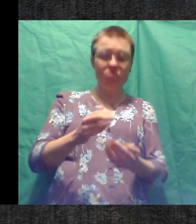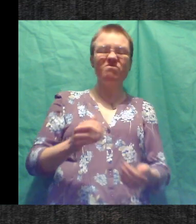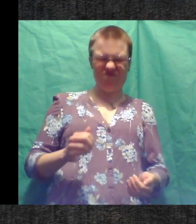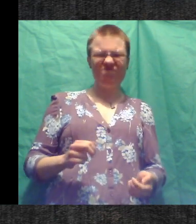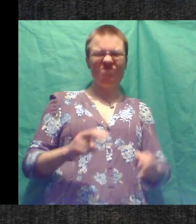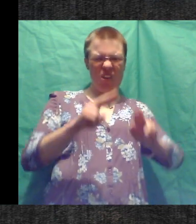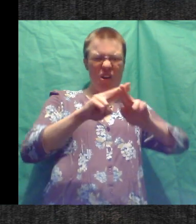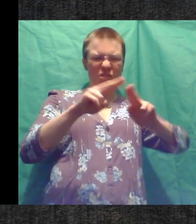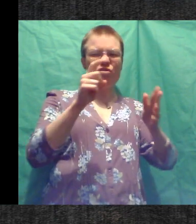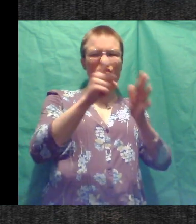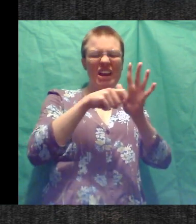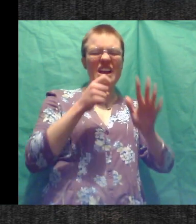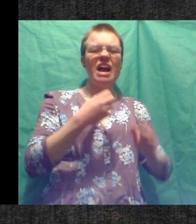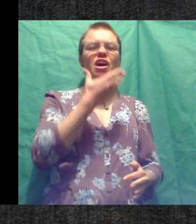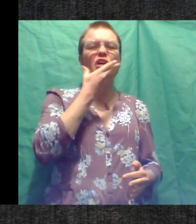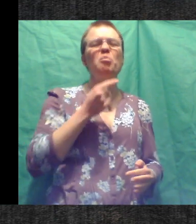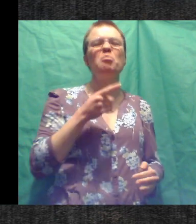me.